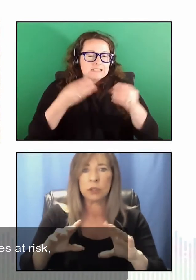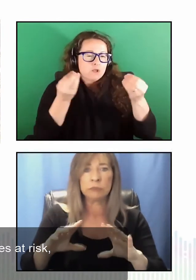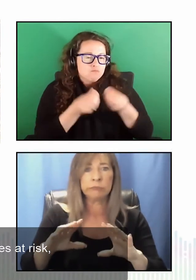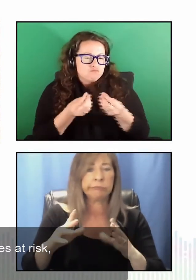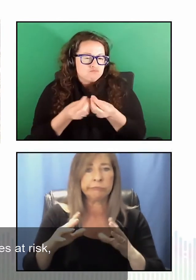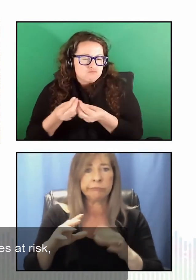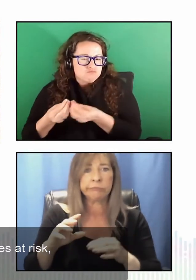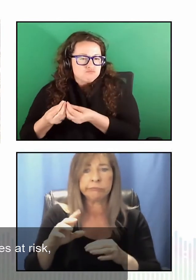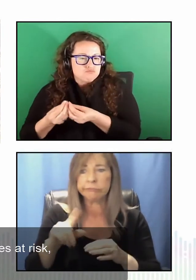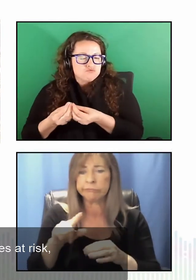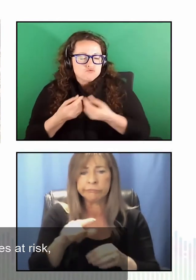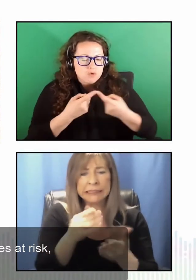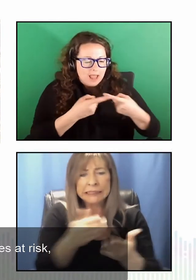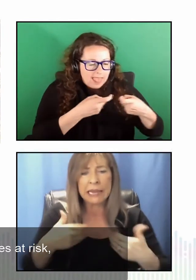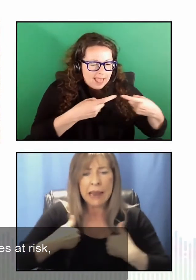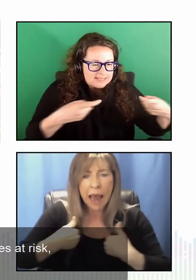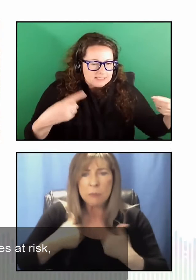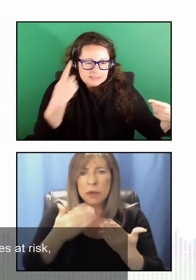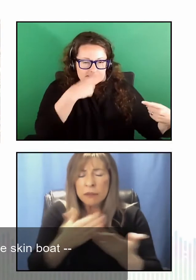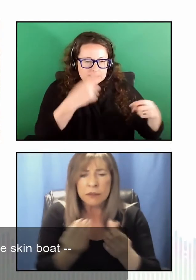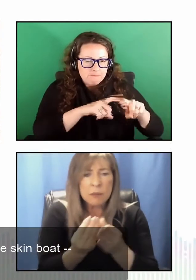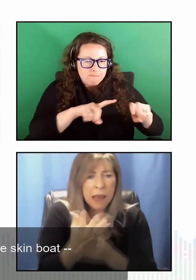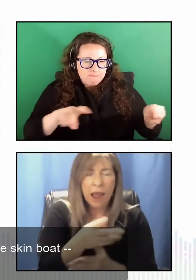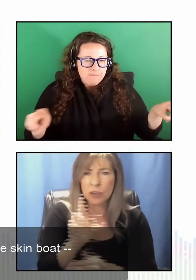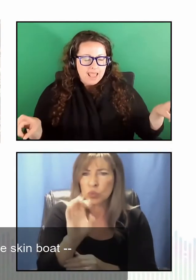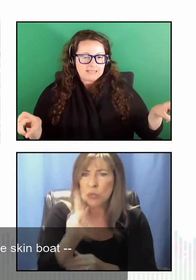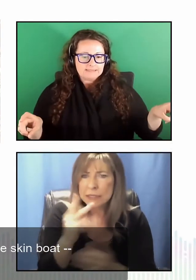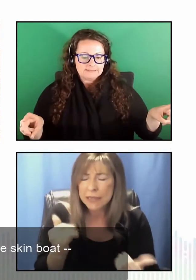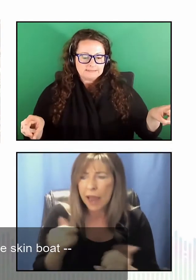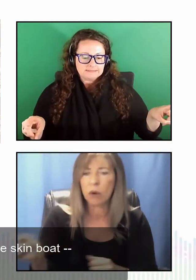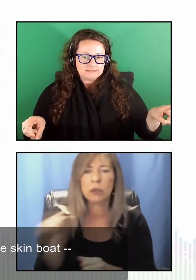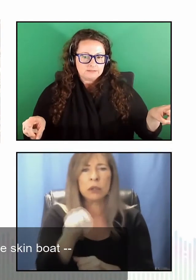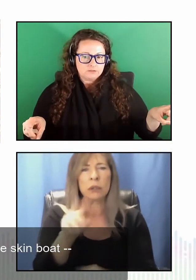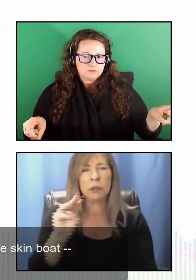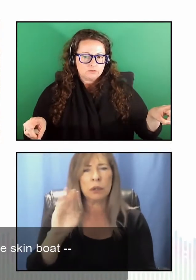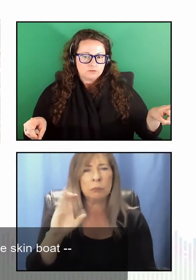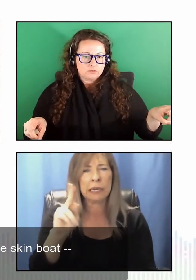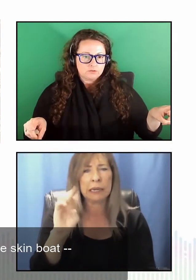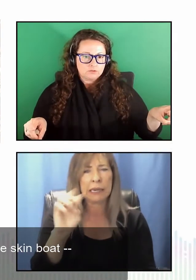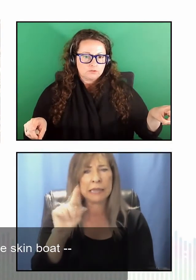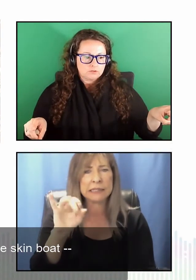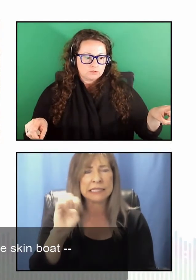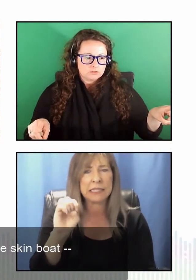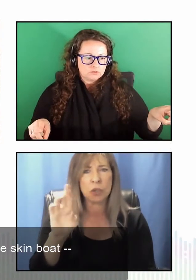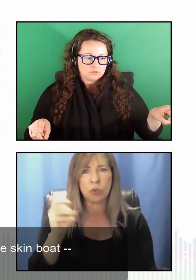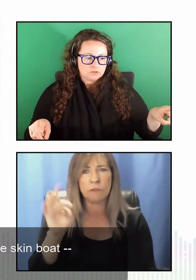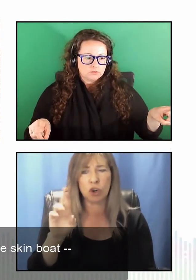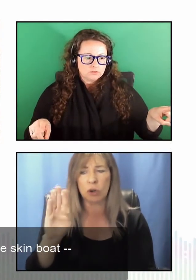species at risk, the Mackenzie River Basin. He's also involved in the Mooskin boat. He's been involved